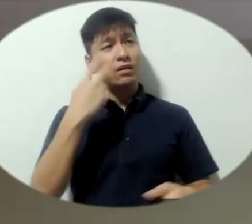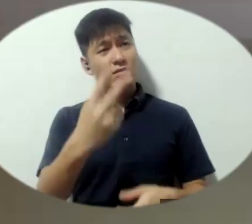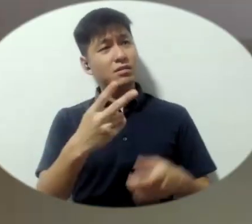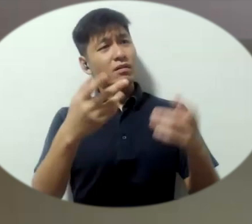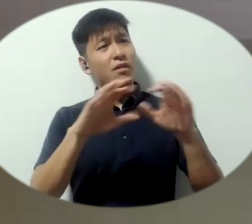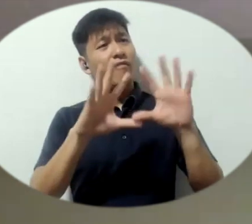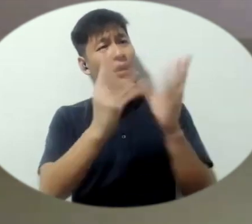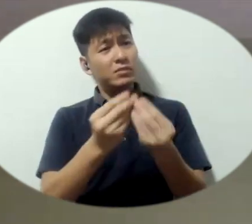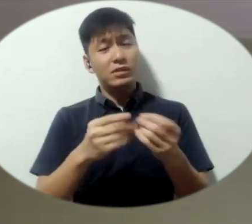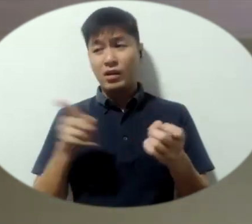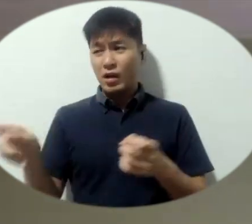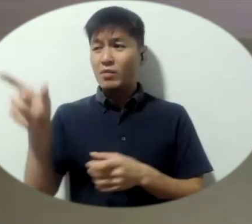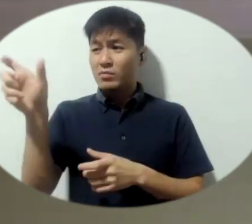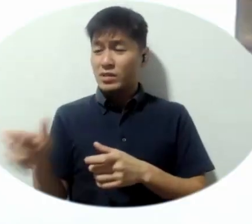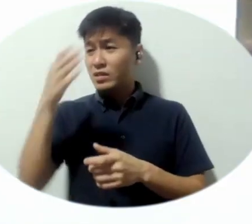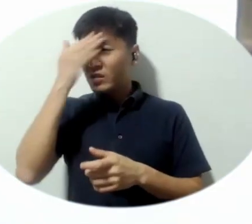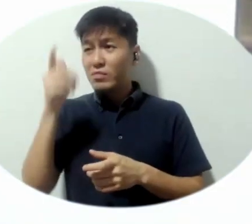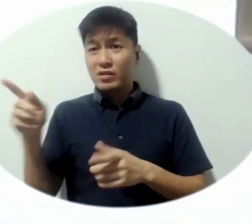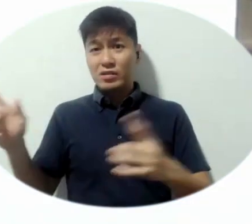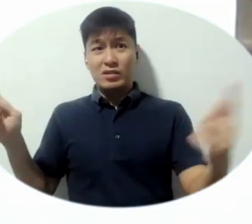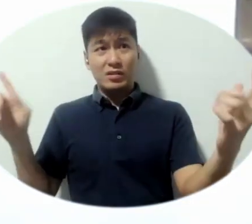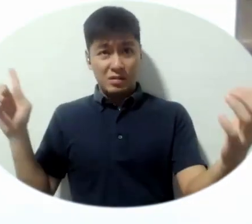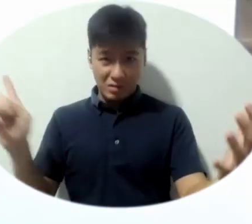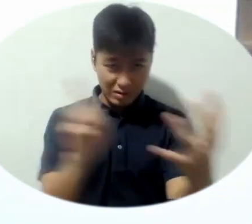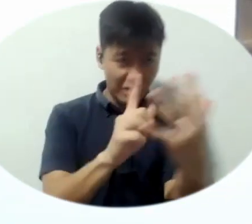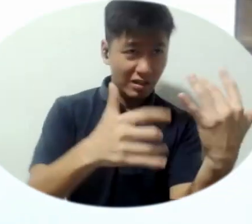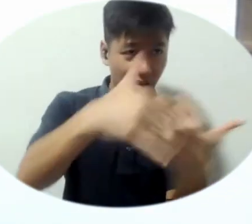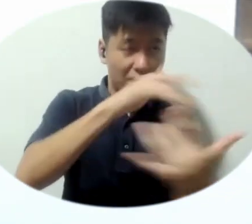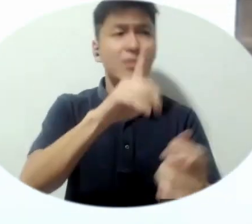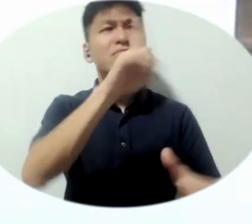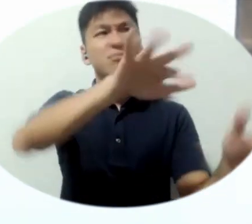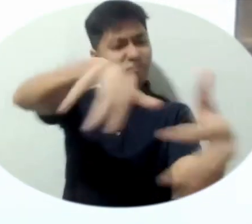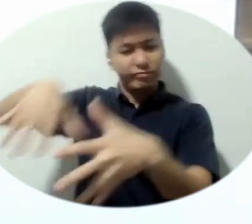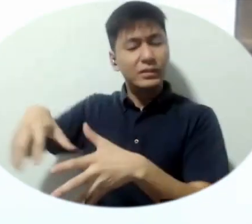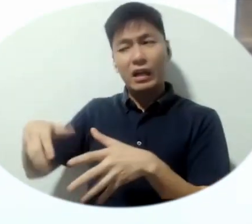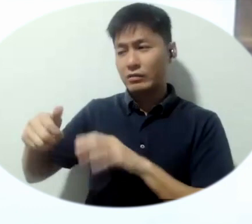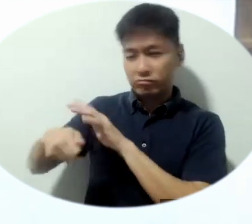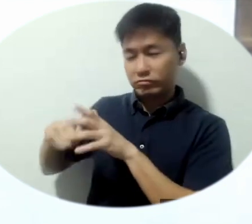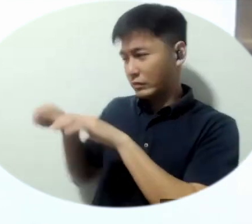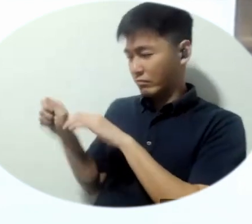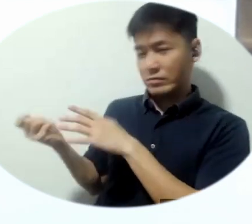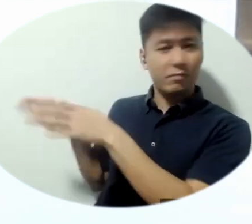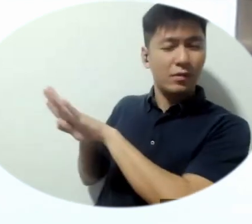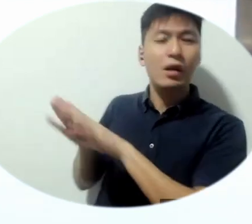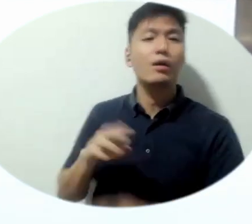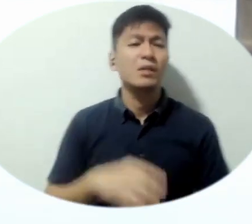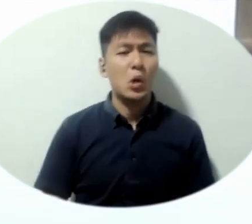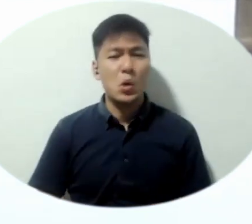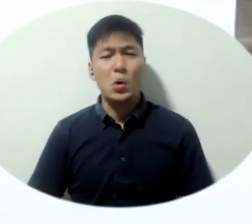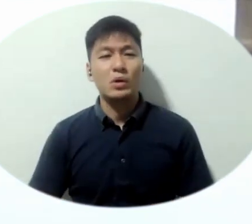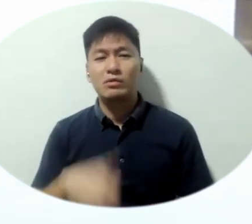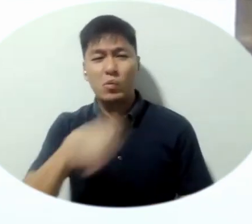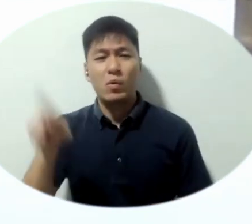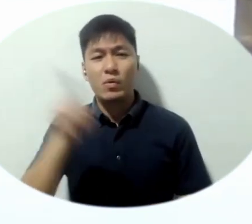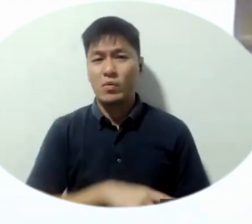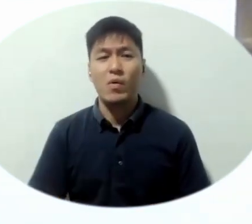you live with this feeling that I mean, you're not allowing a person to just live normally?